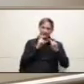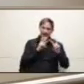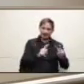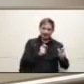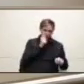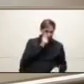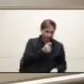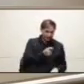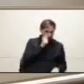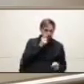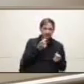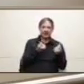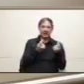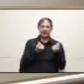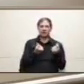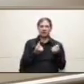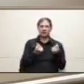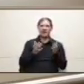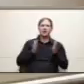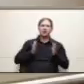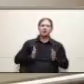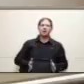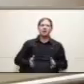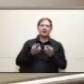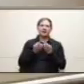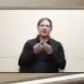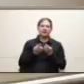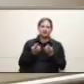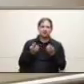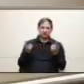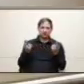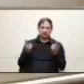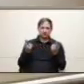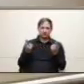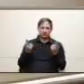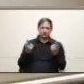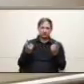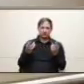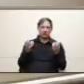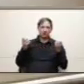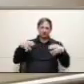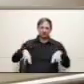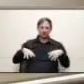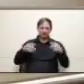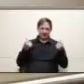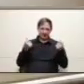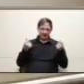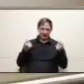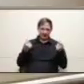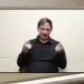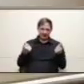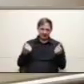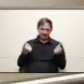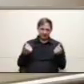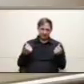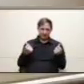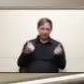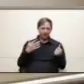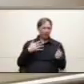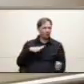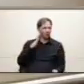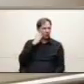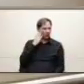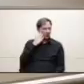investigate financial and human resource, to investigate fruitless and wasteful expenditure. I would like to know